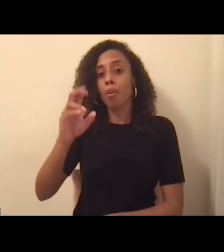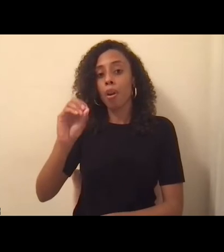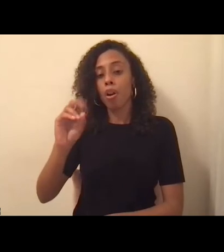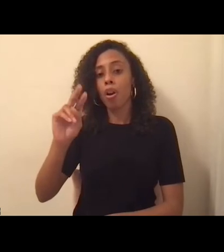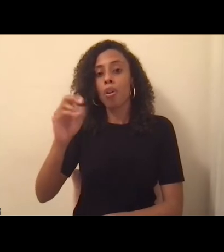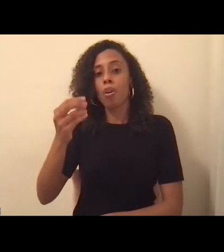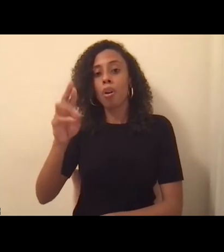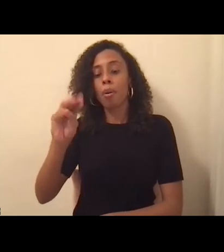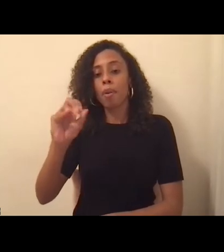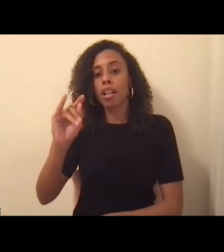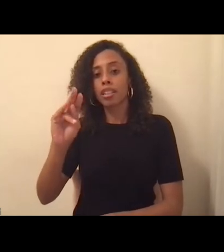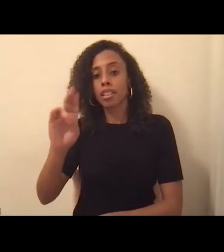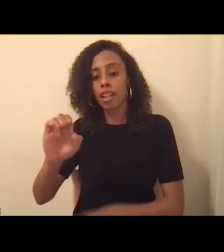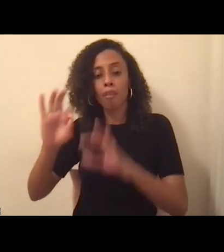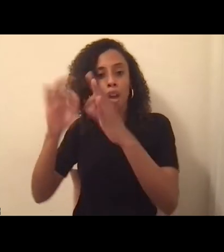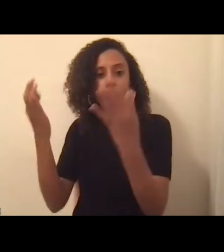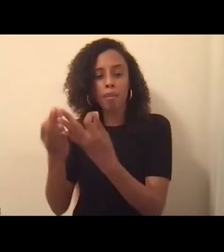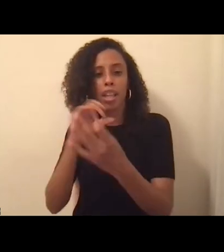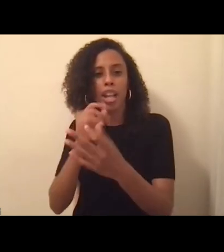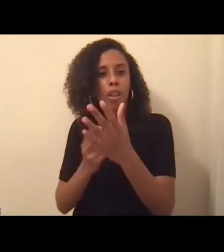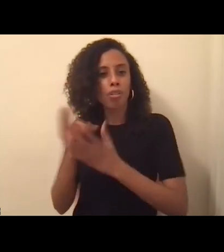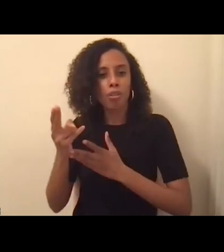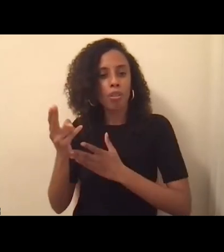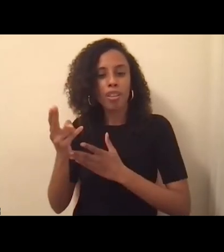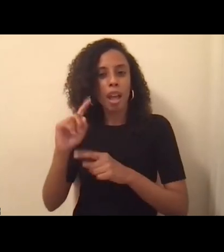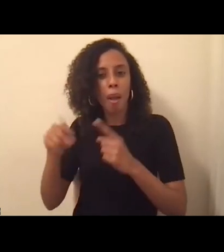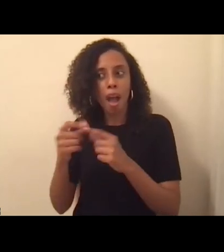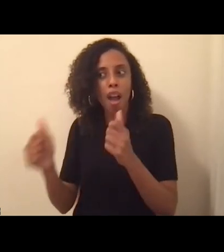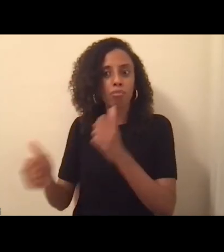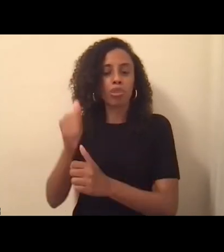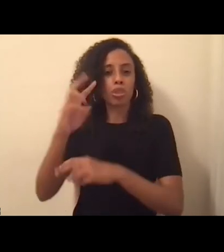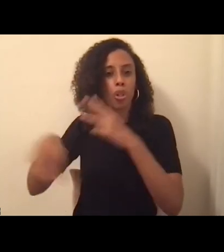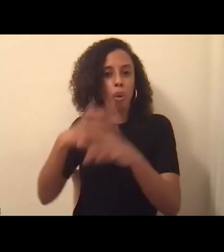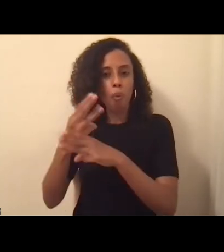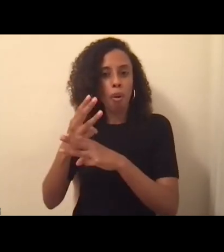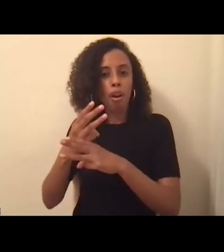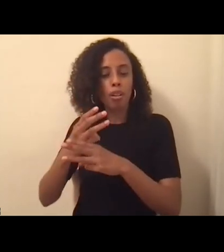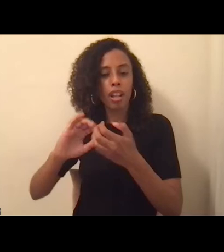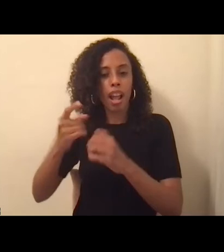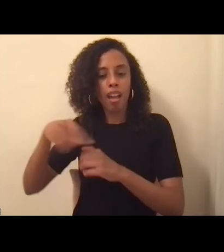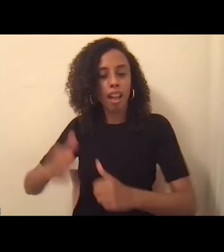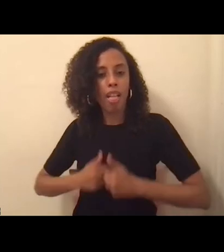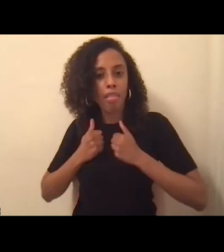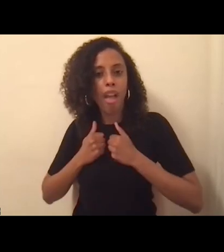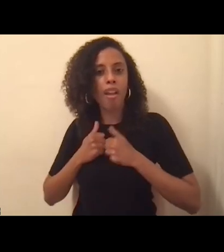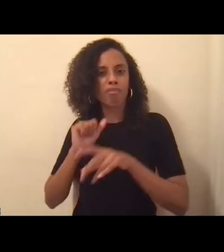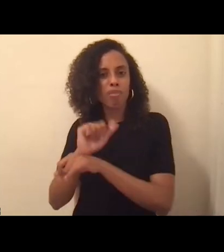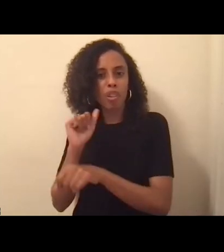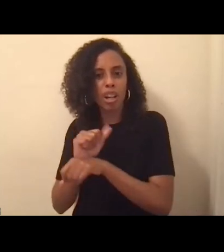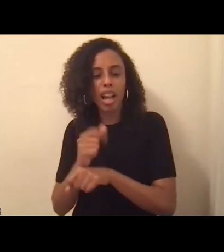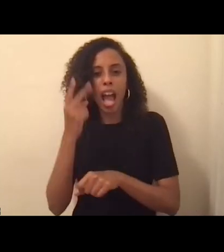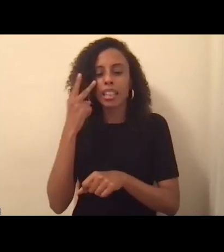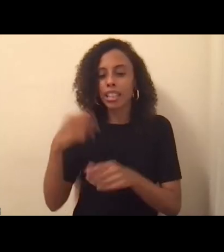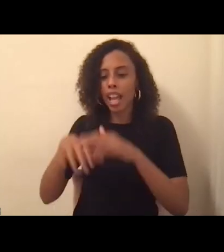the majority of the world lives or functions. Would folks agree with that? I see someone typing into the chat that the same is